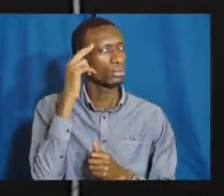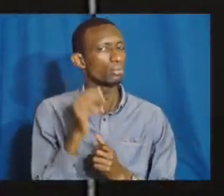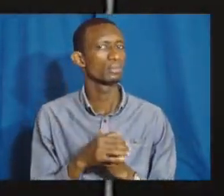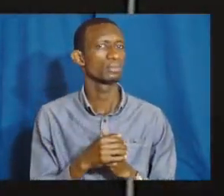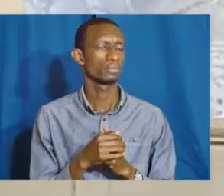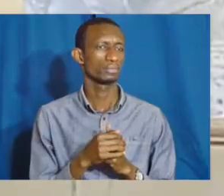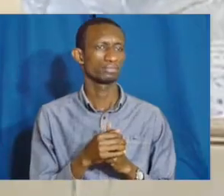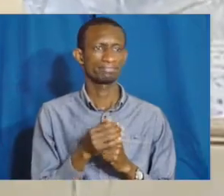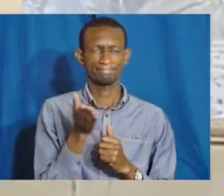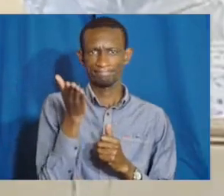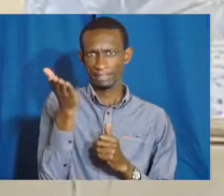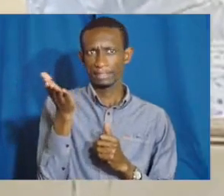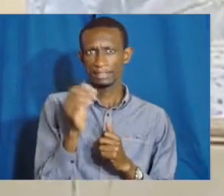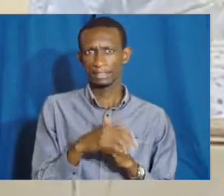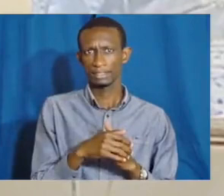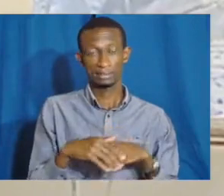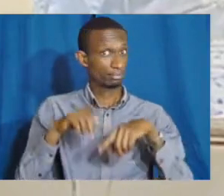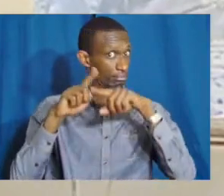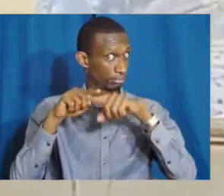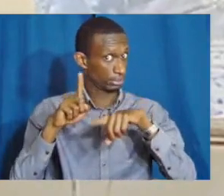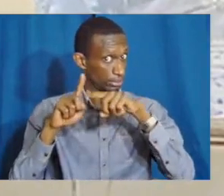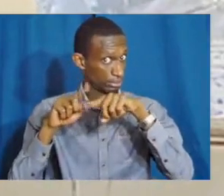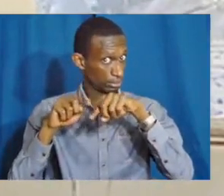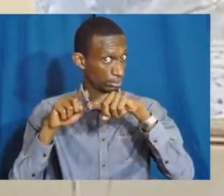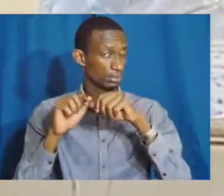is dependent